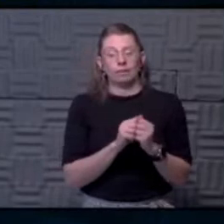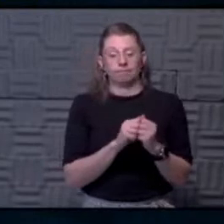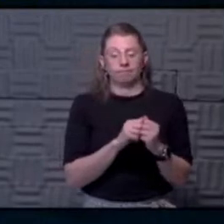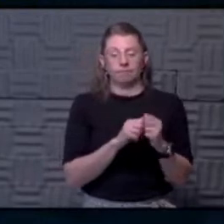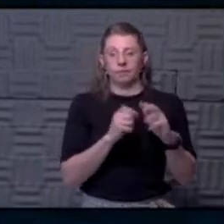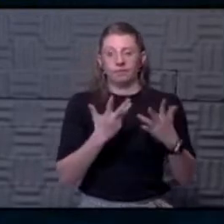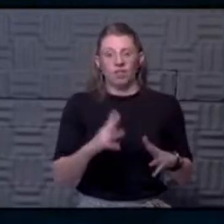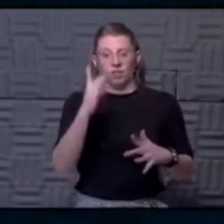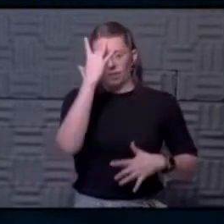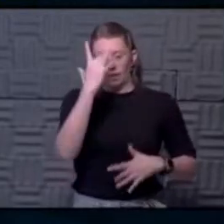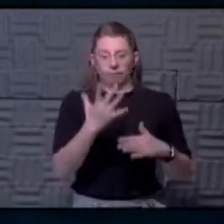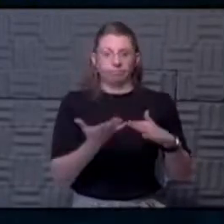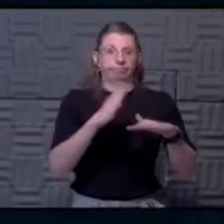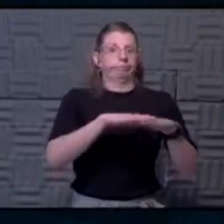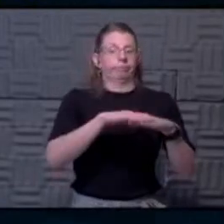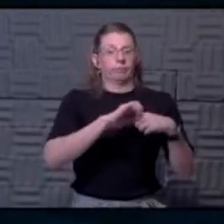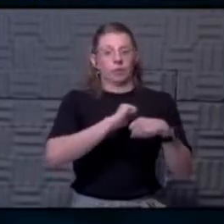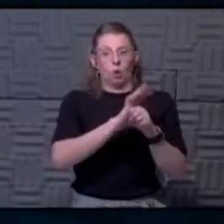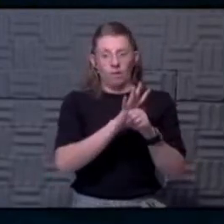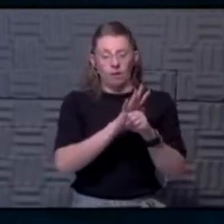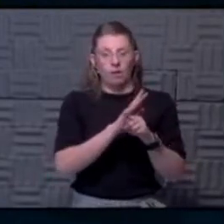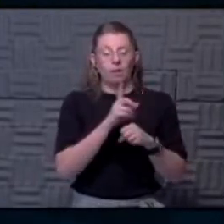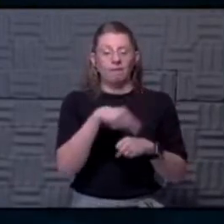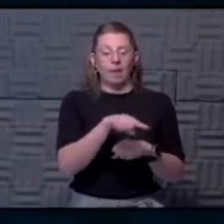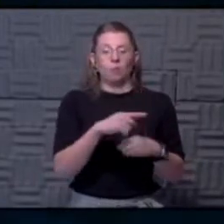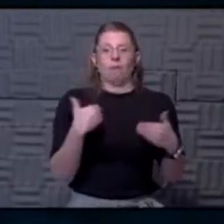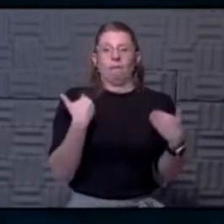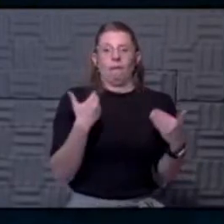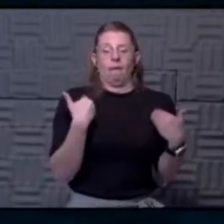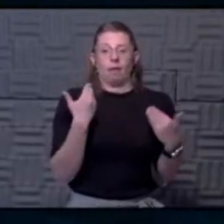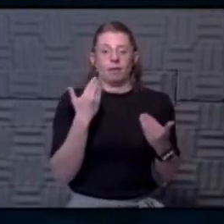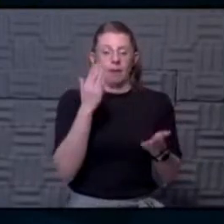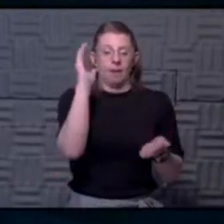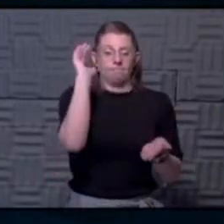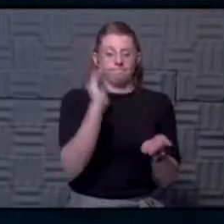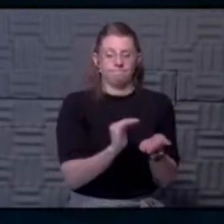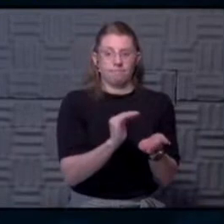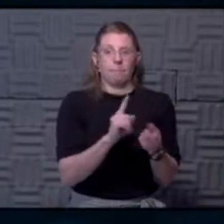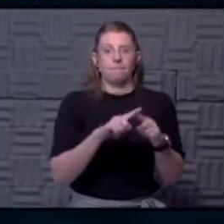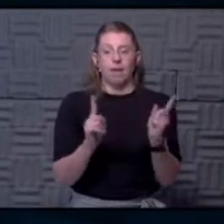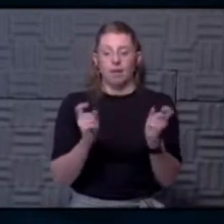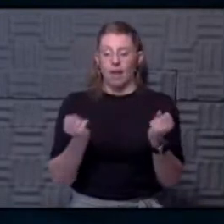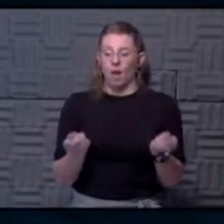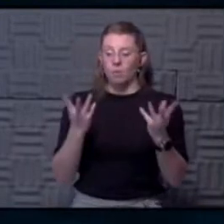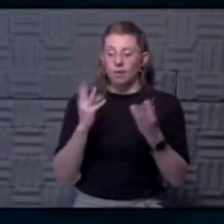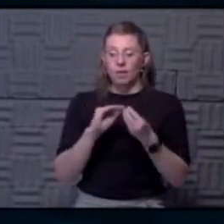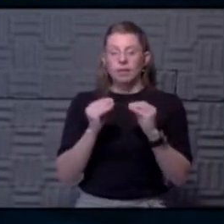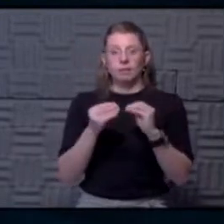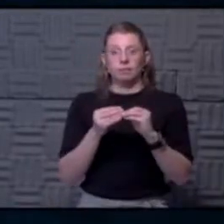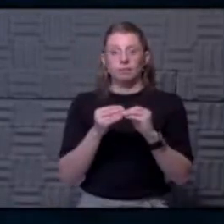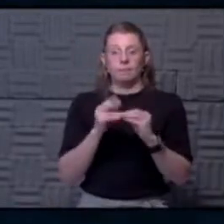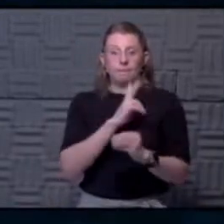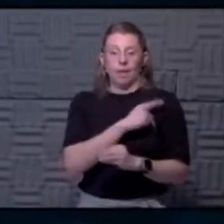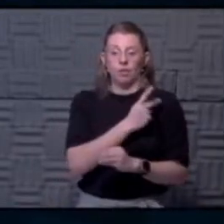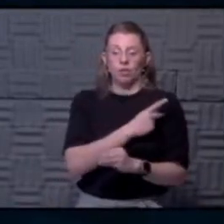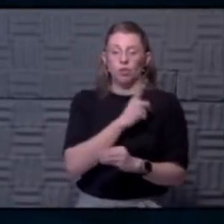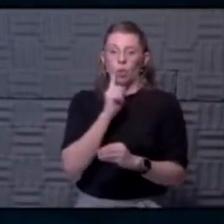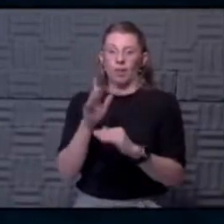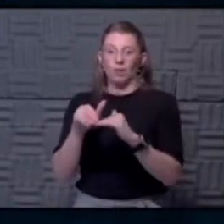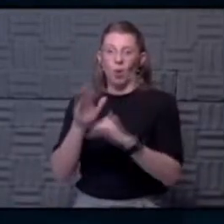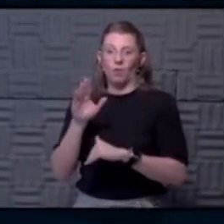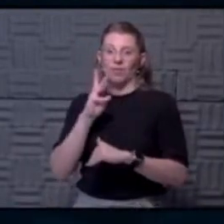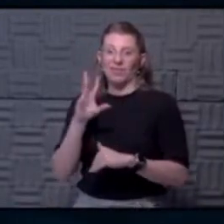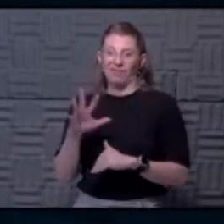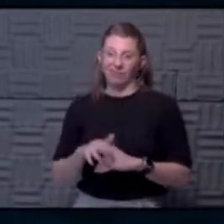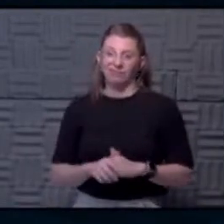that we've talked about, who were younger and have pulled that down, but the number of patients, the vast majority, were really in that over 65